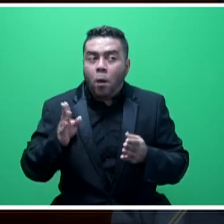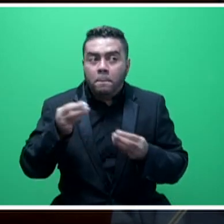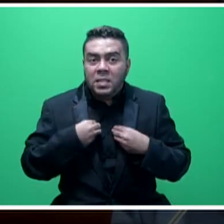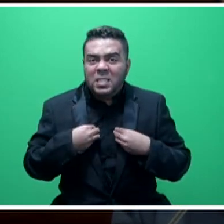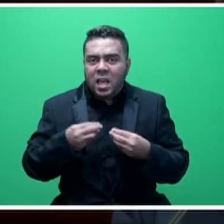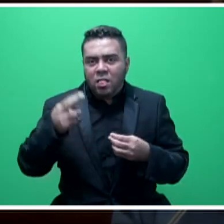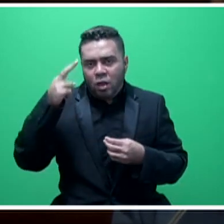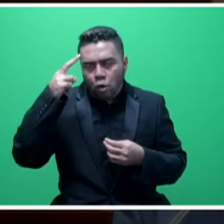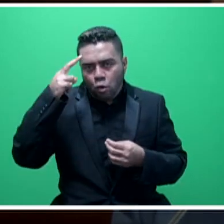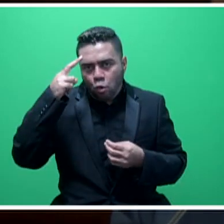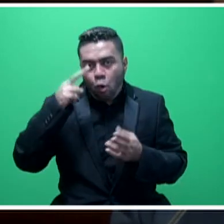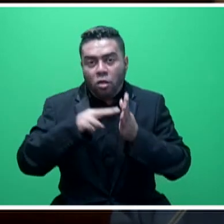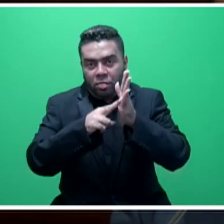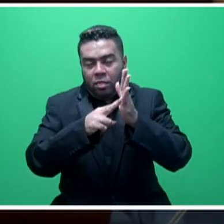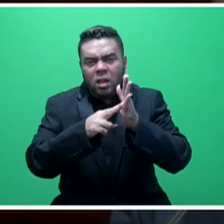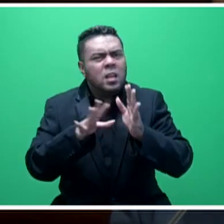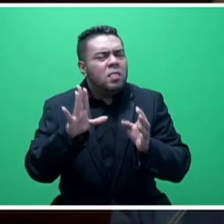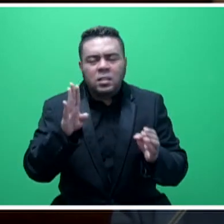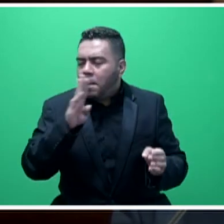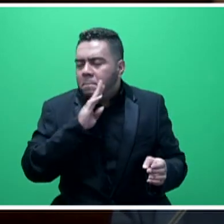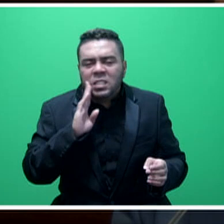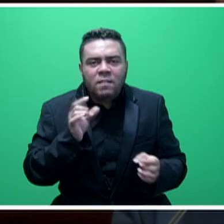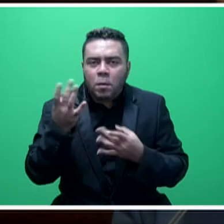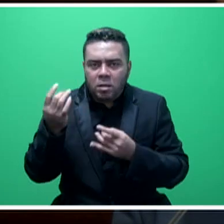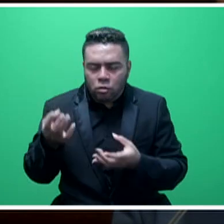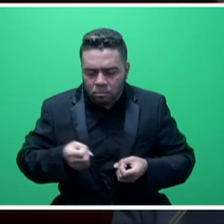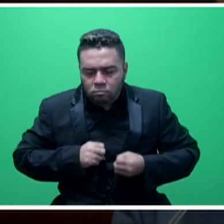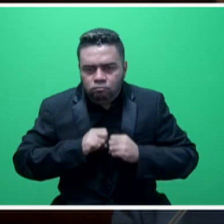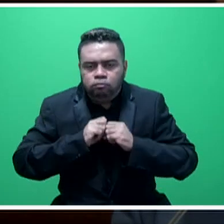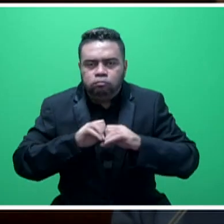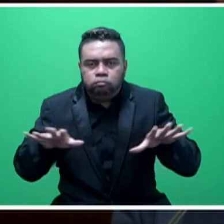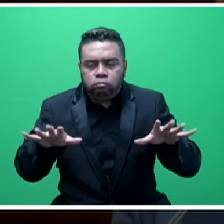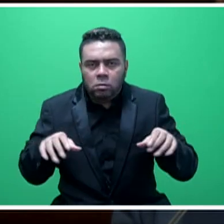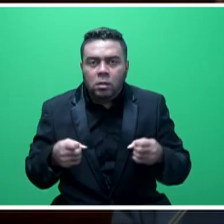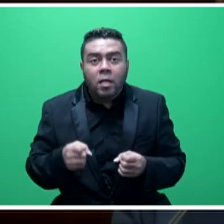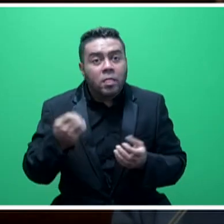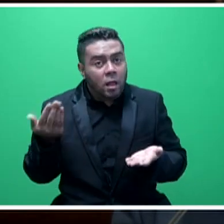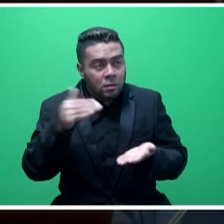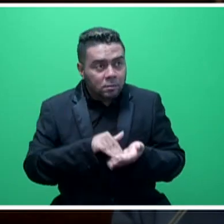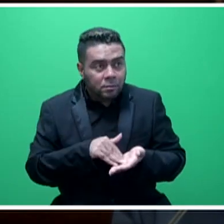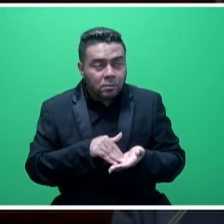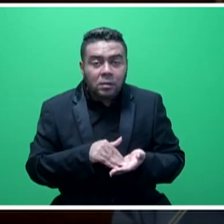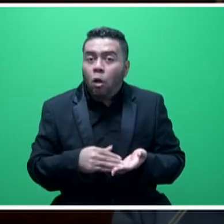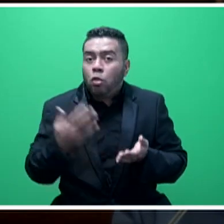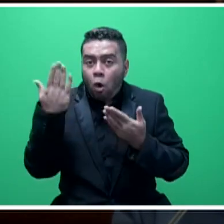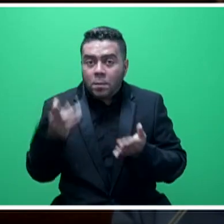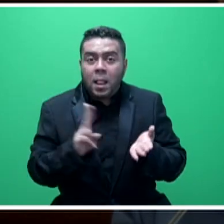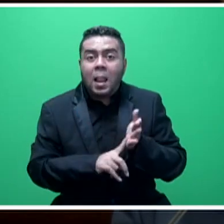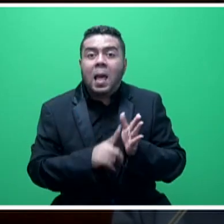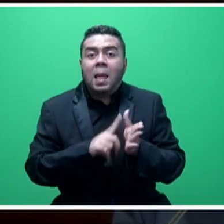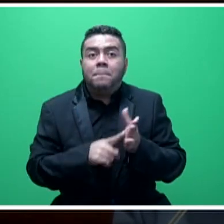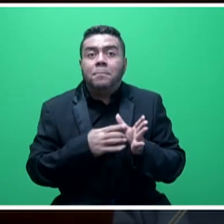Again, misinformation being passed on, Mr. Speaker. In addition, Honourable Lalambalavu, just a short while ago, please,